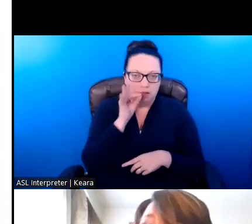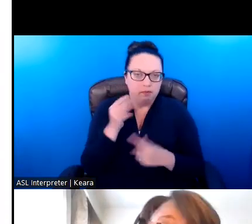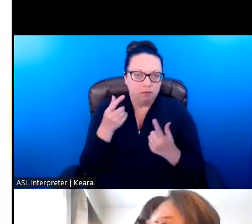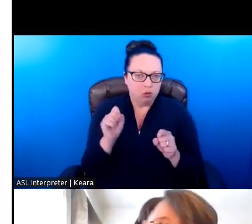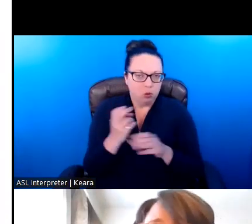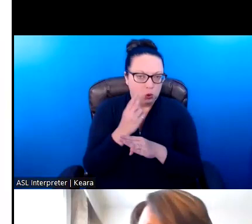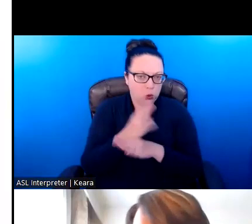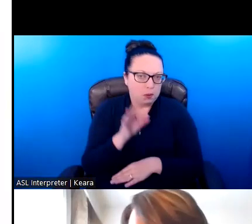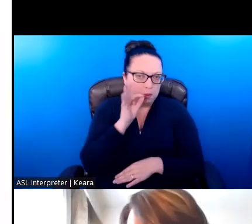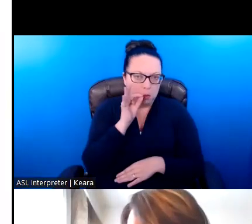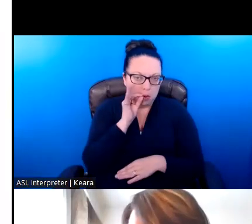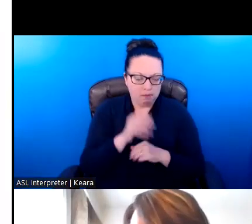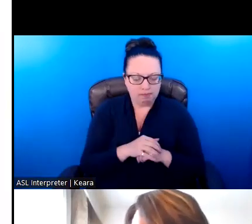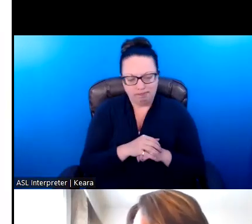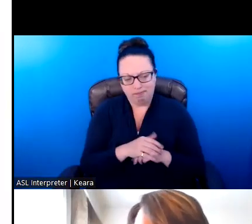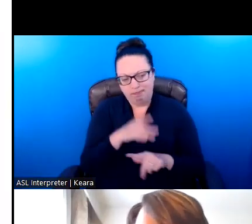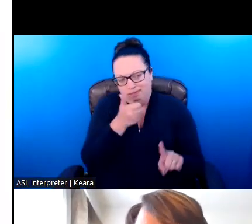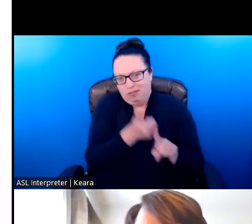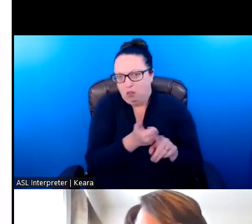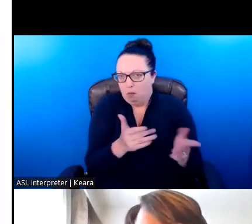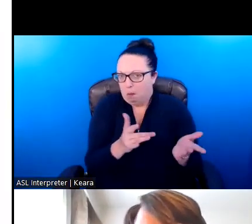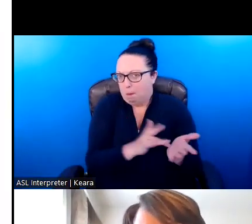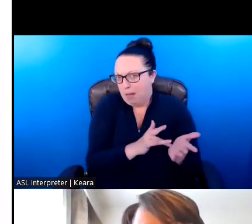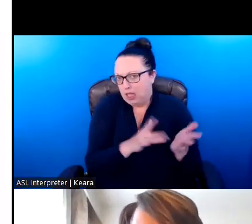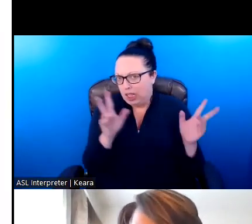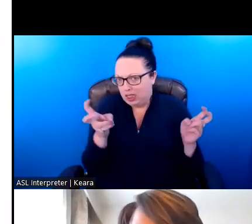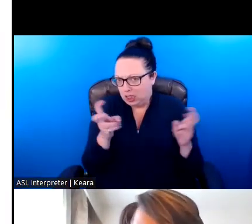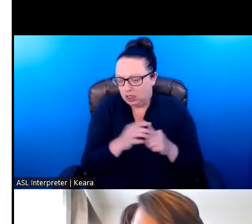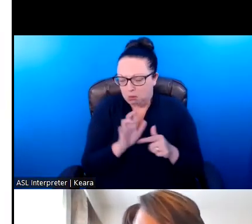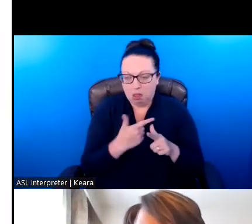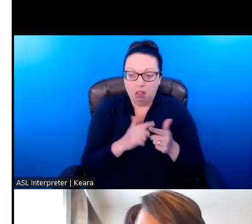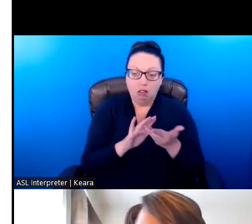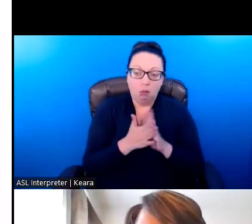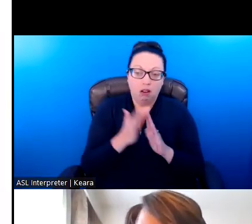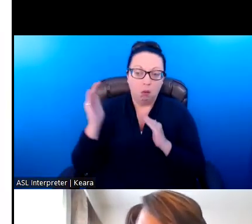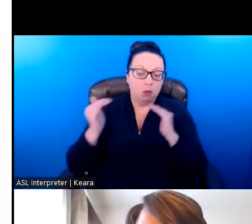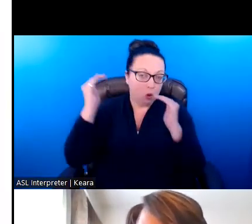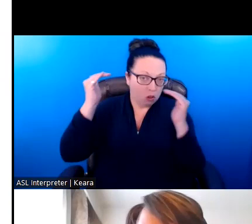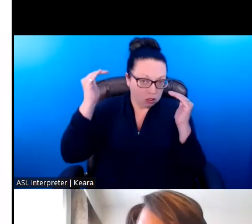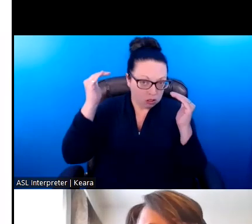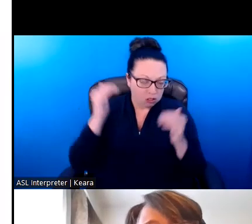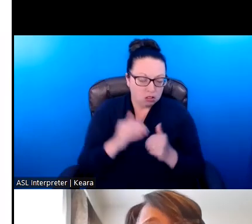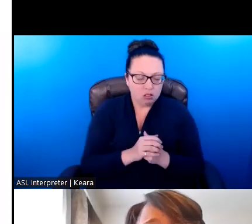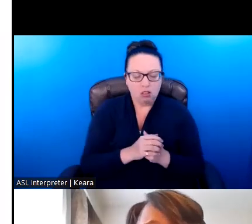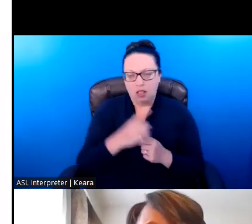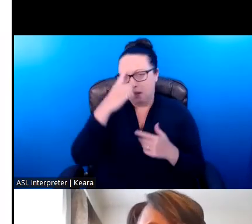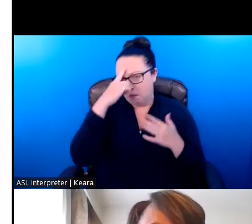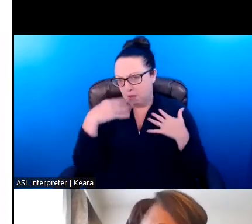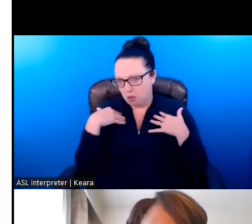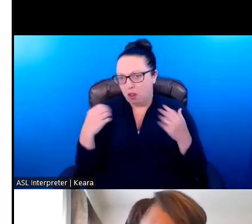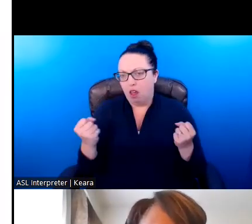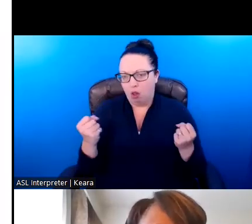was, of course, self-medicating. But as he became an adult, the mental health